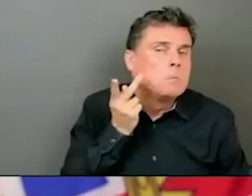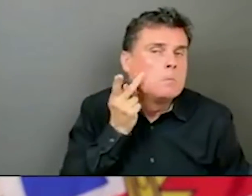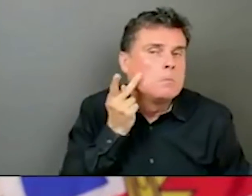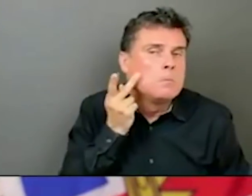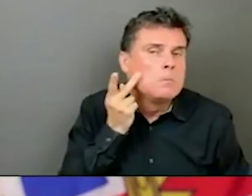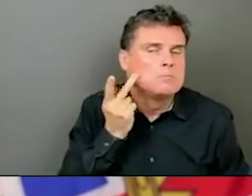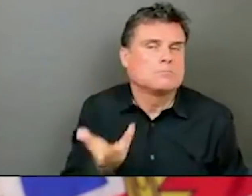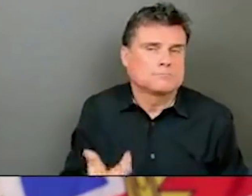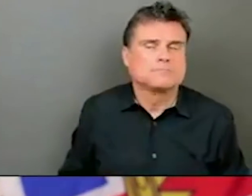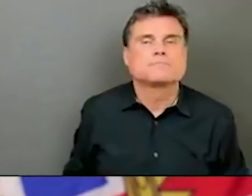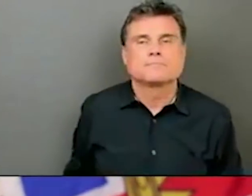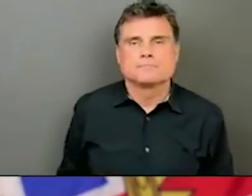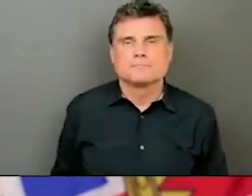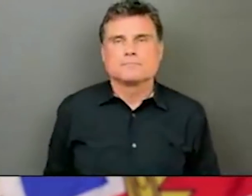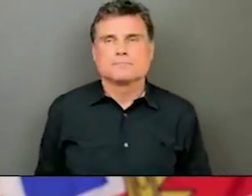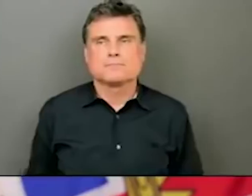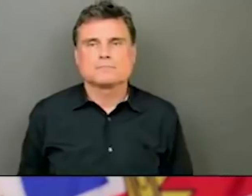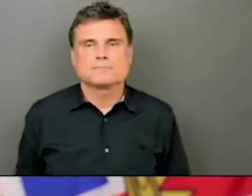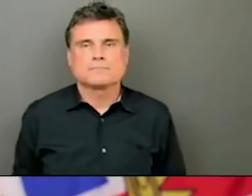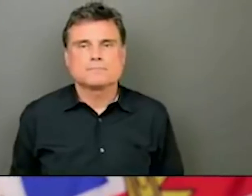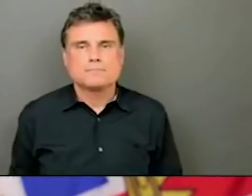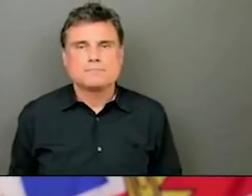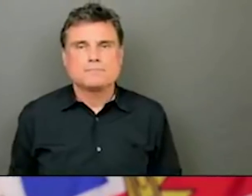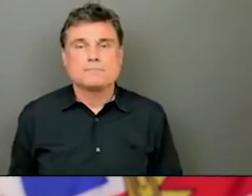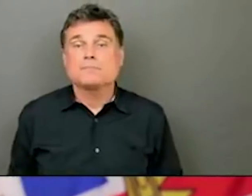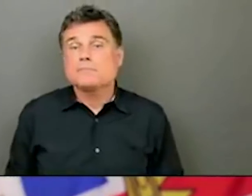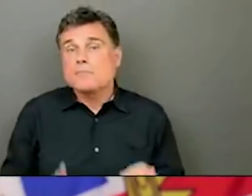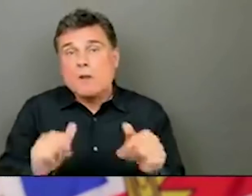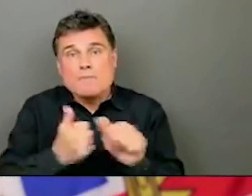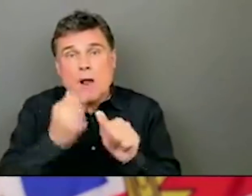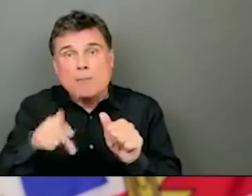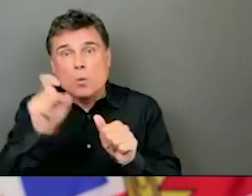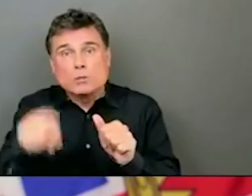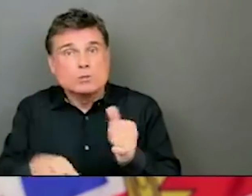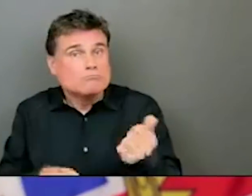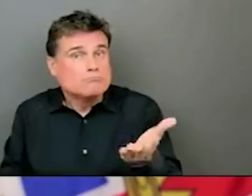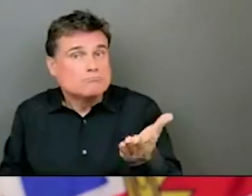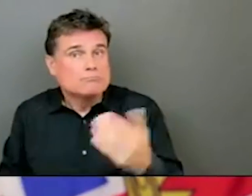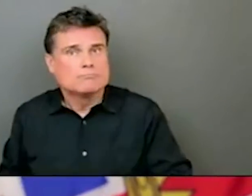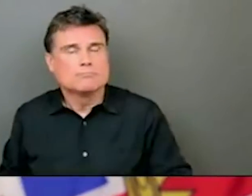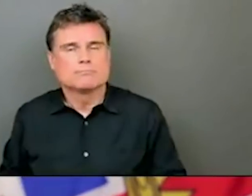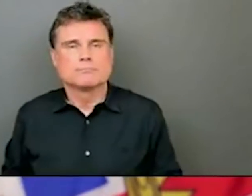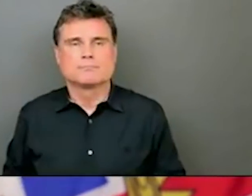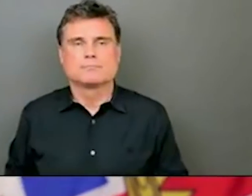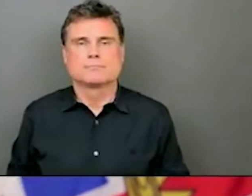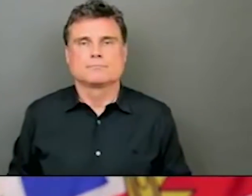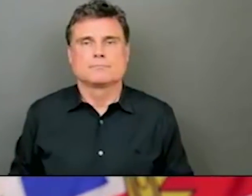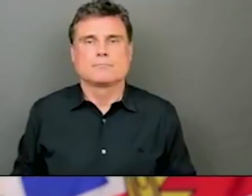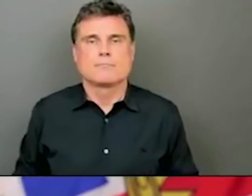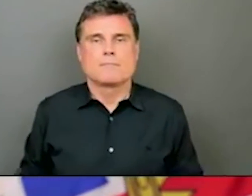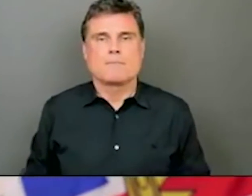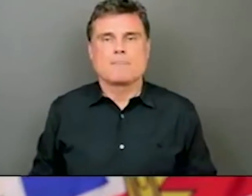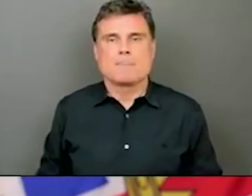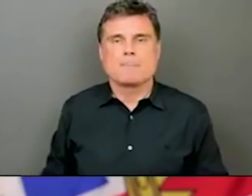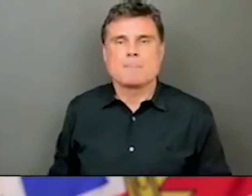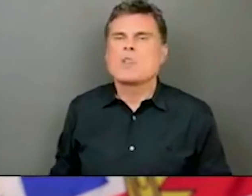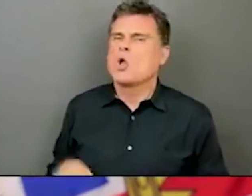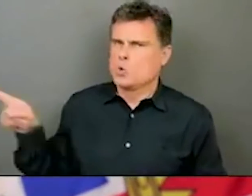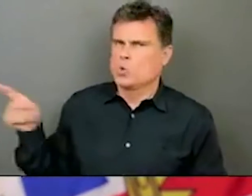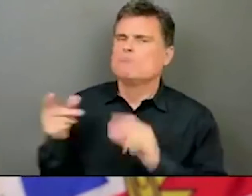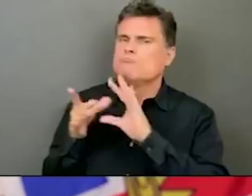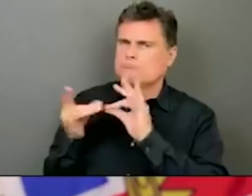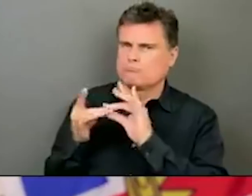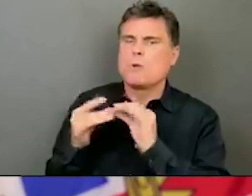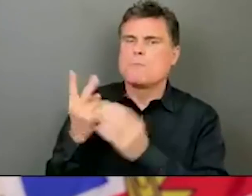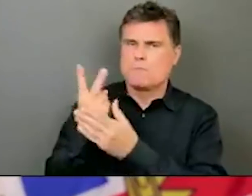steps. Gordon, do you have a follow-up? I do. You mentioned, I think both yourself and Mr. Dix